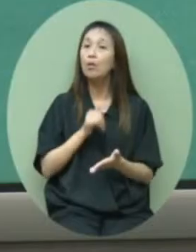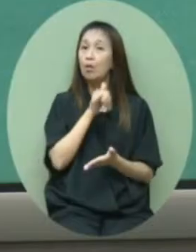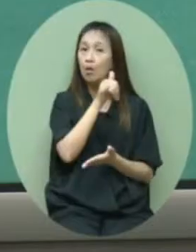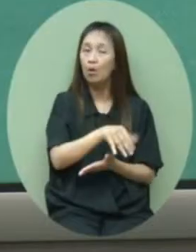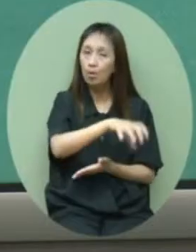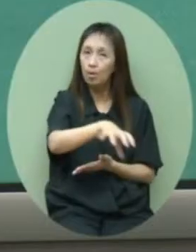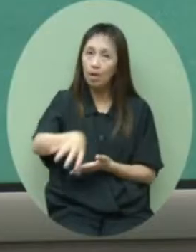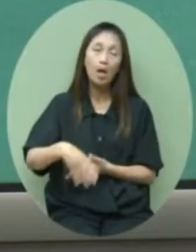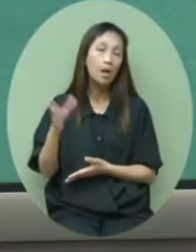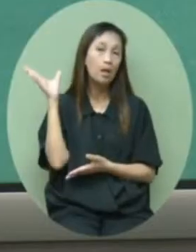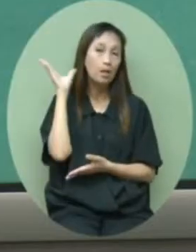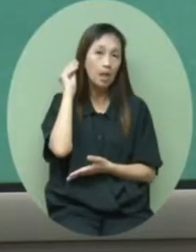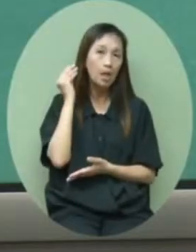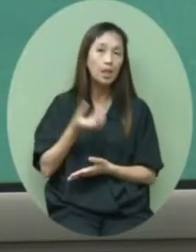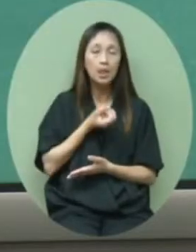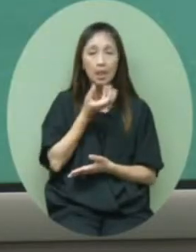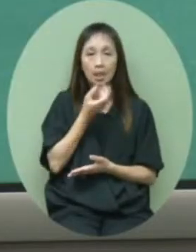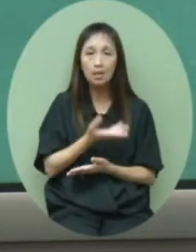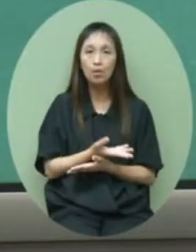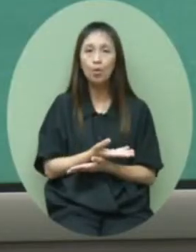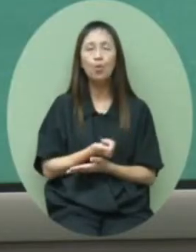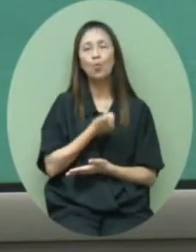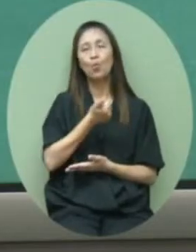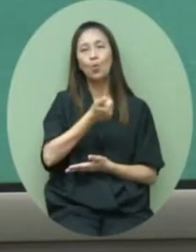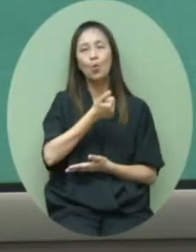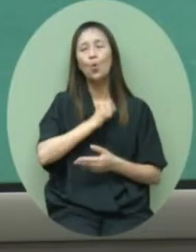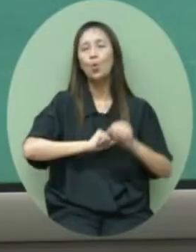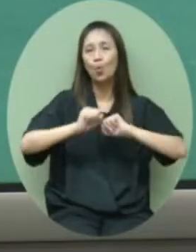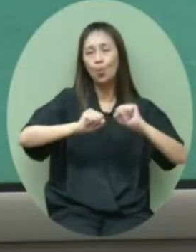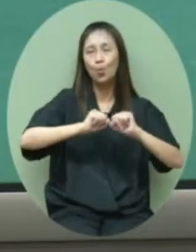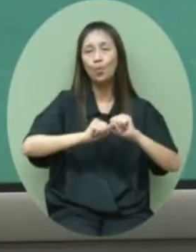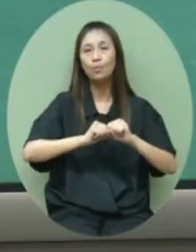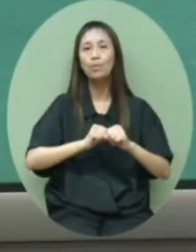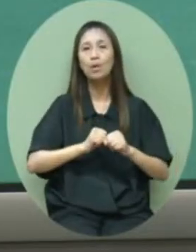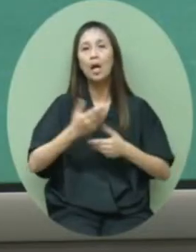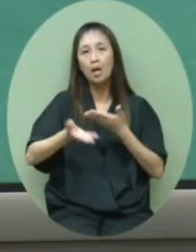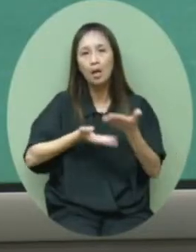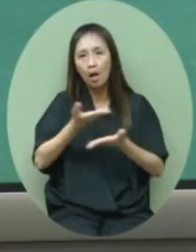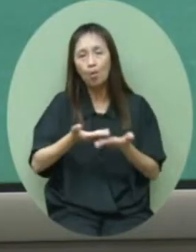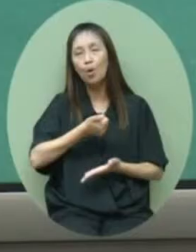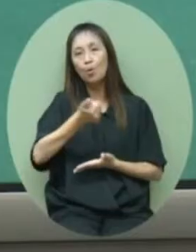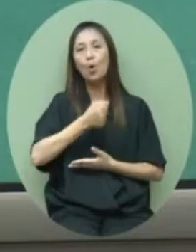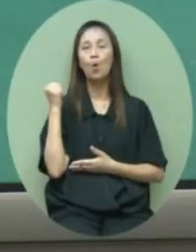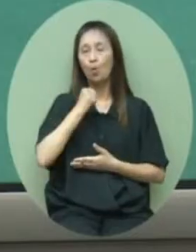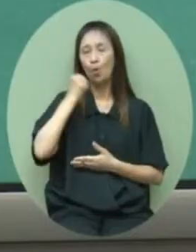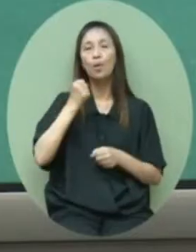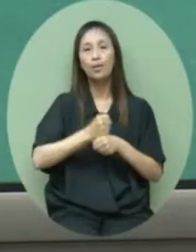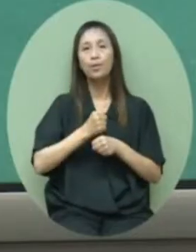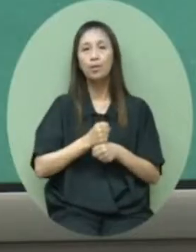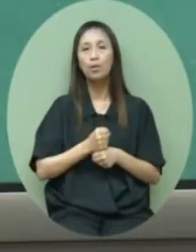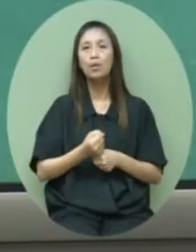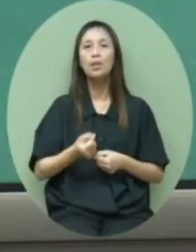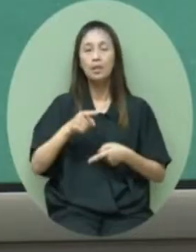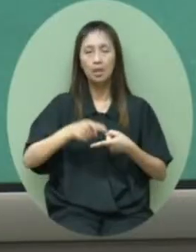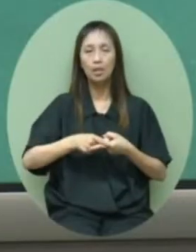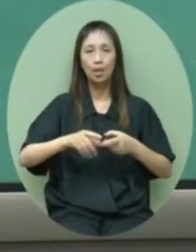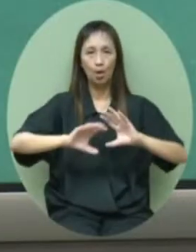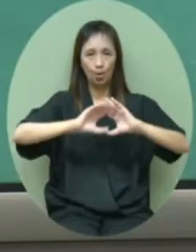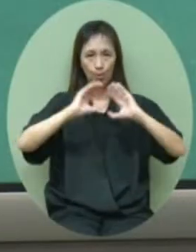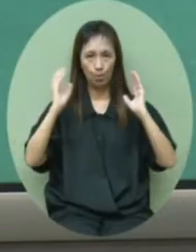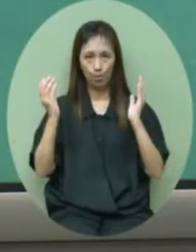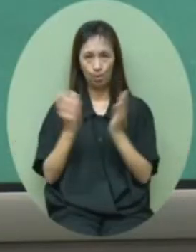consultation sessions. And so I will listen to the views of the public in these 2 sessions. And in the past, there have been good exchanges